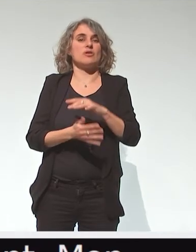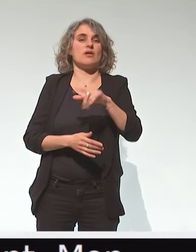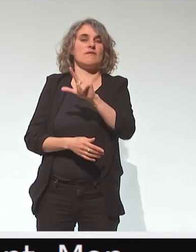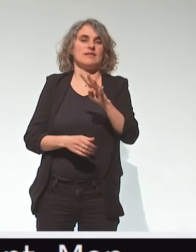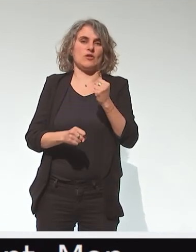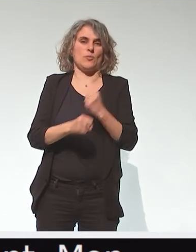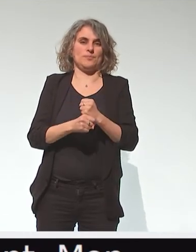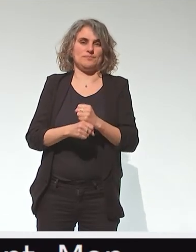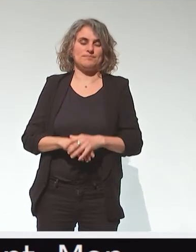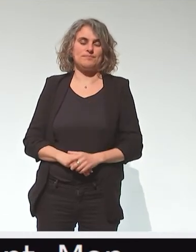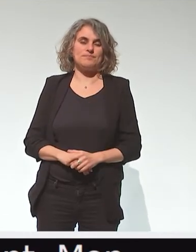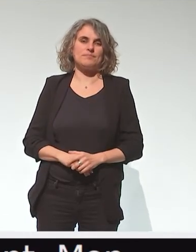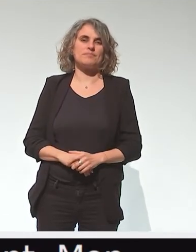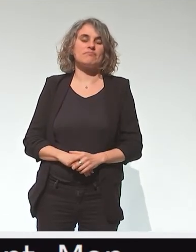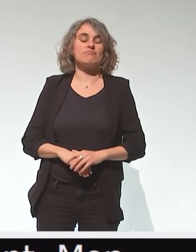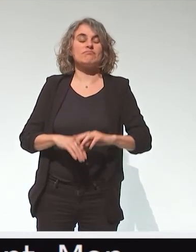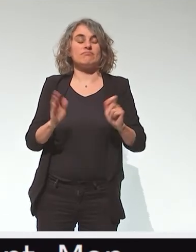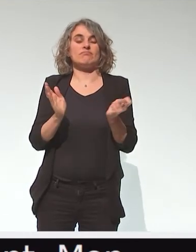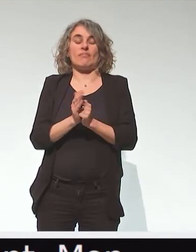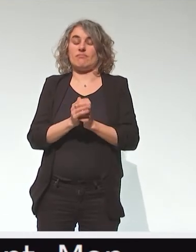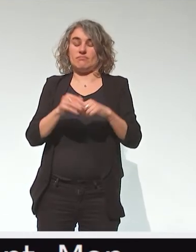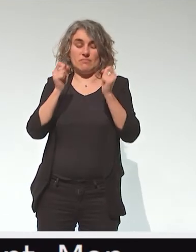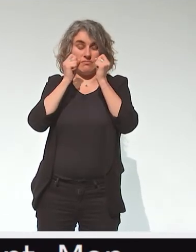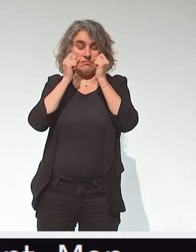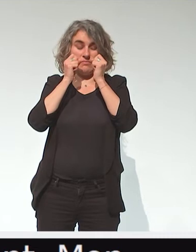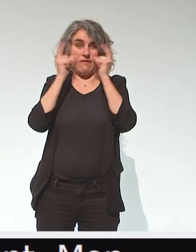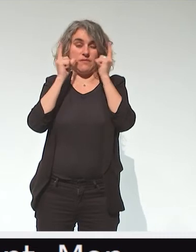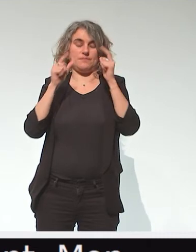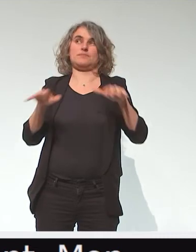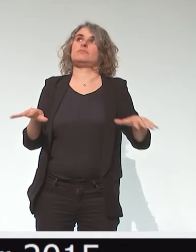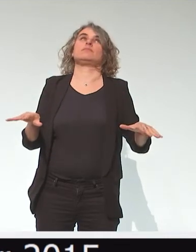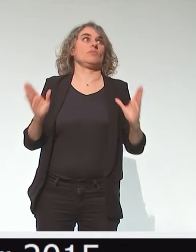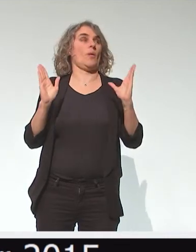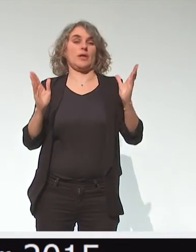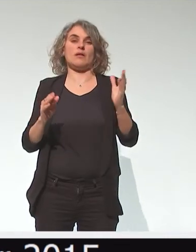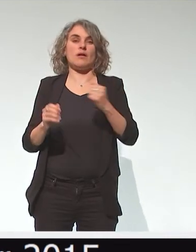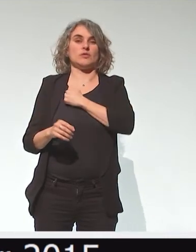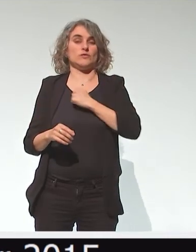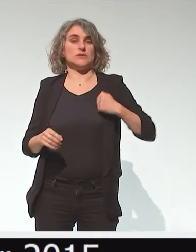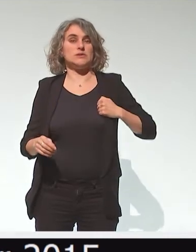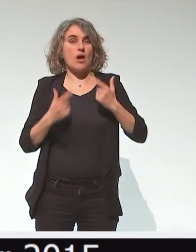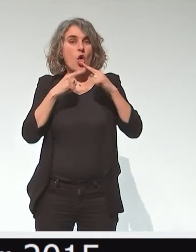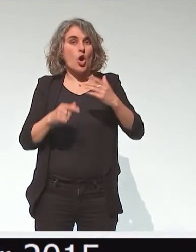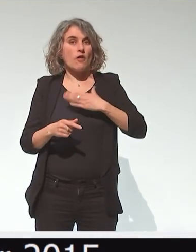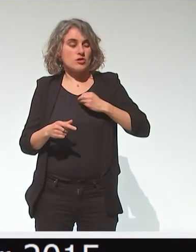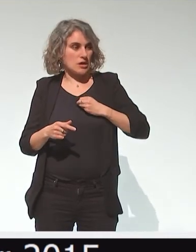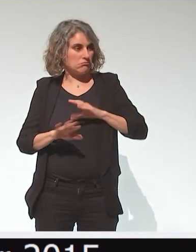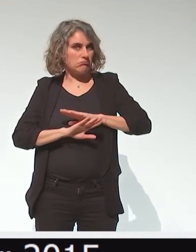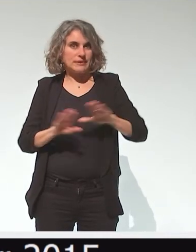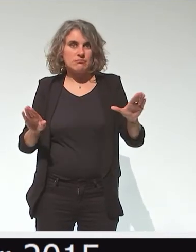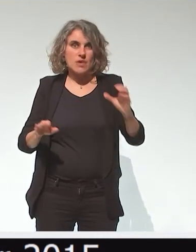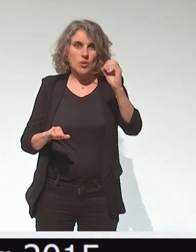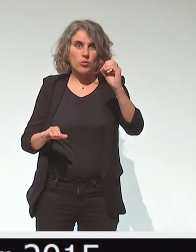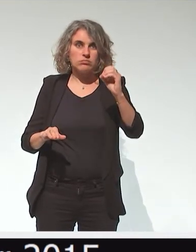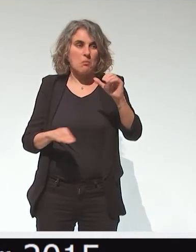2015 when I was 24. And when I woke up in that Warsaw Hospital. I didn't